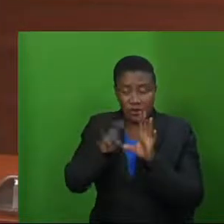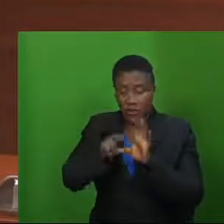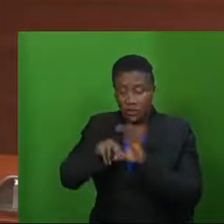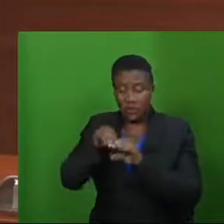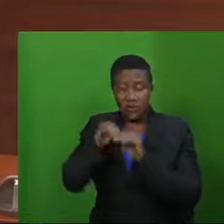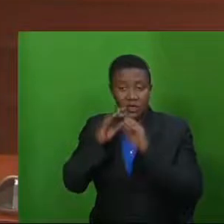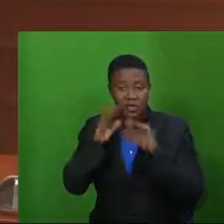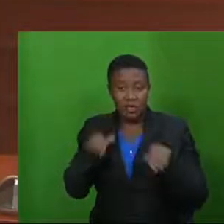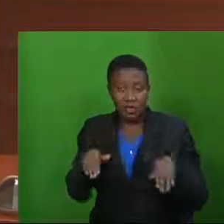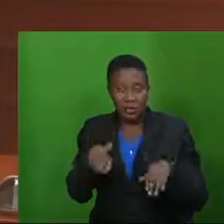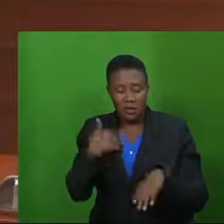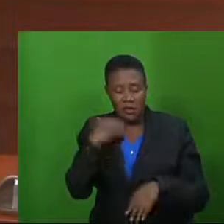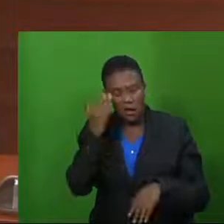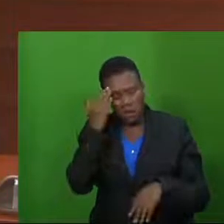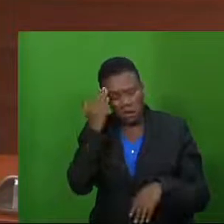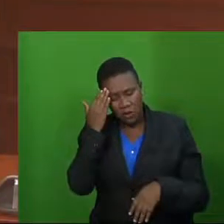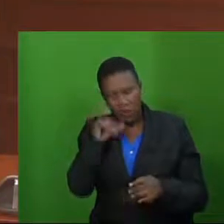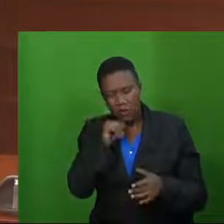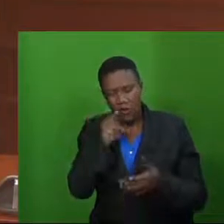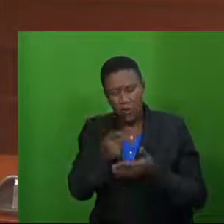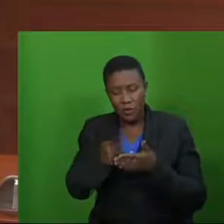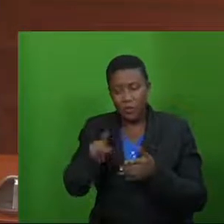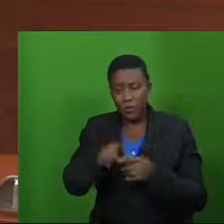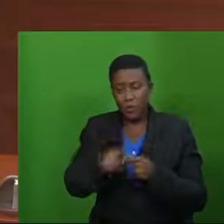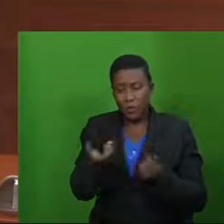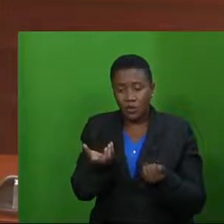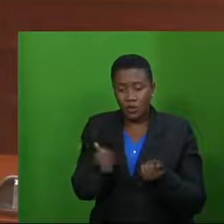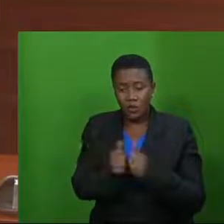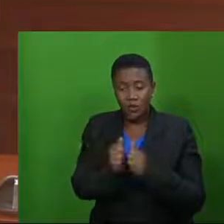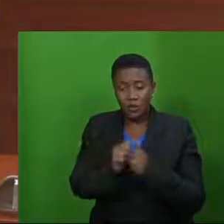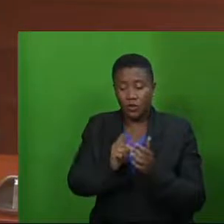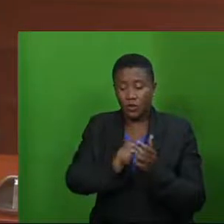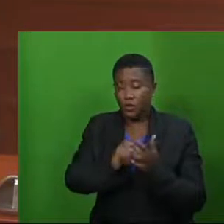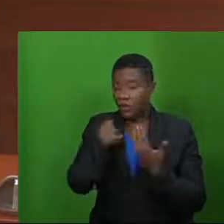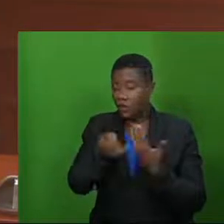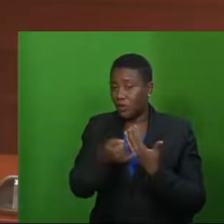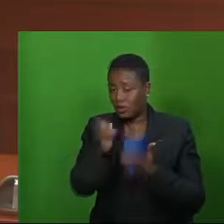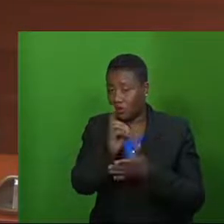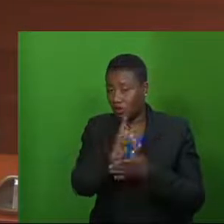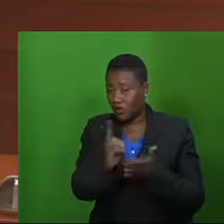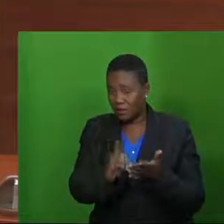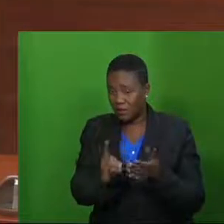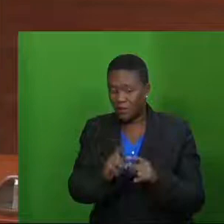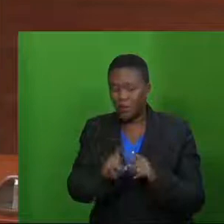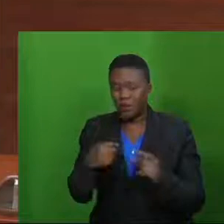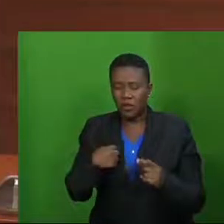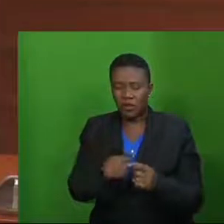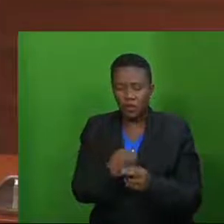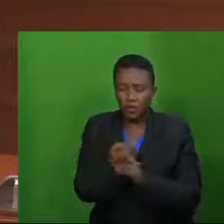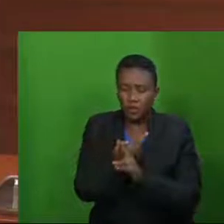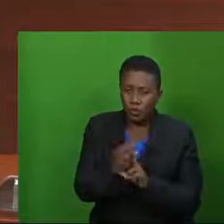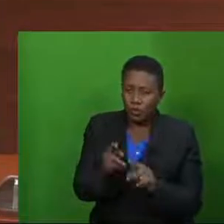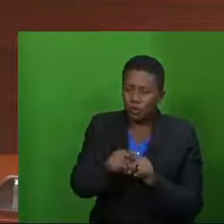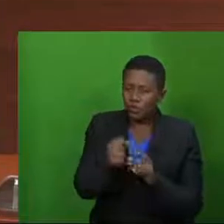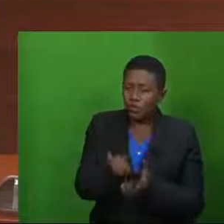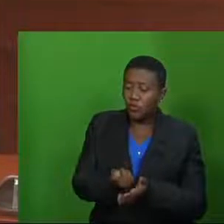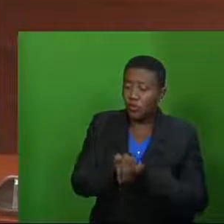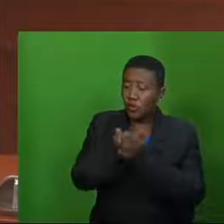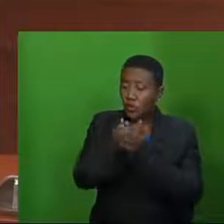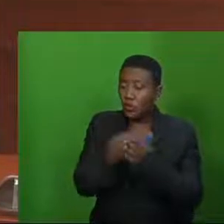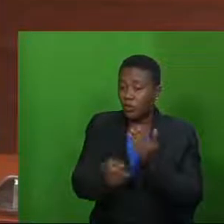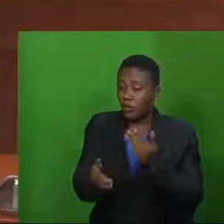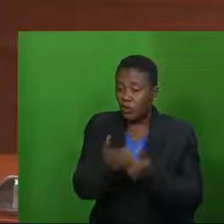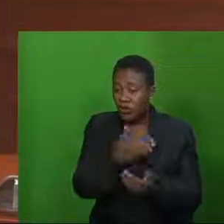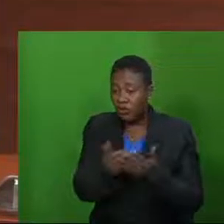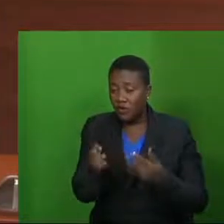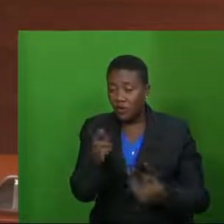that it wasn't part of the original project design, but we're standing by ready to assist with whatever additional